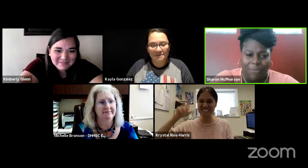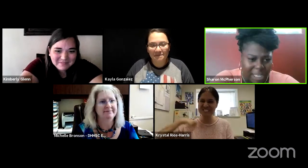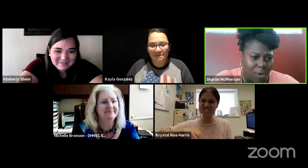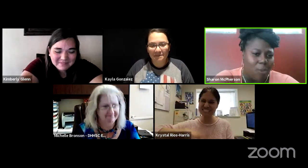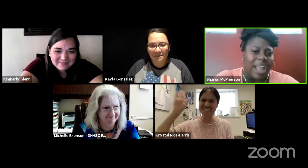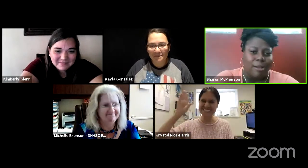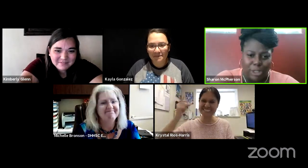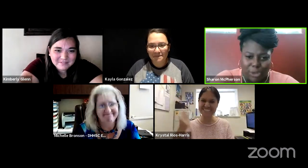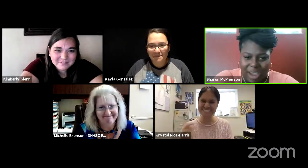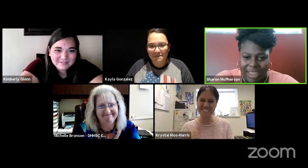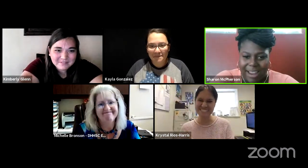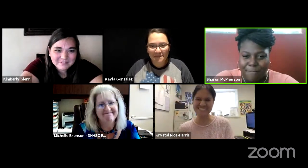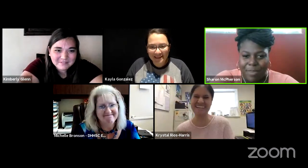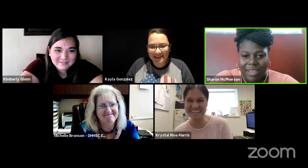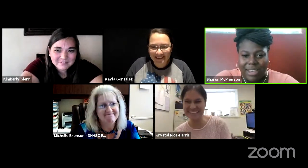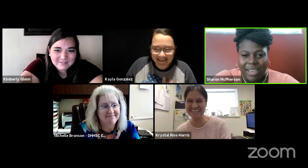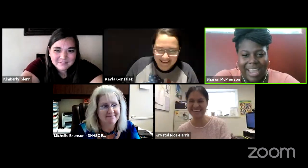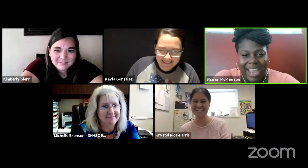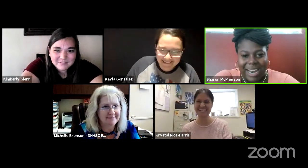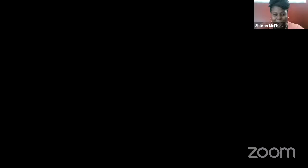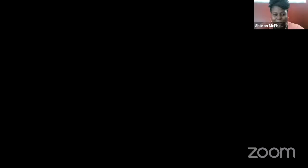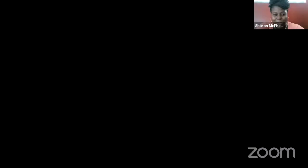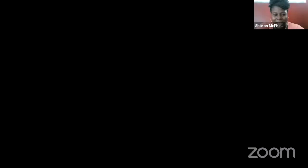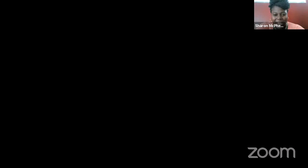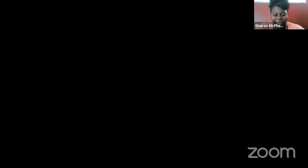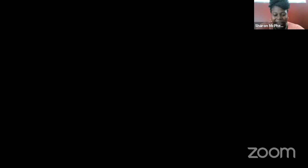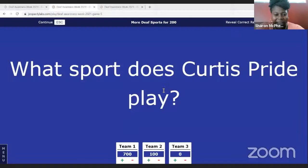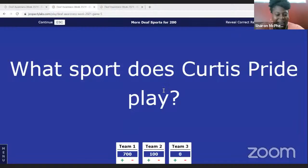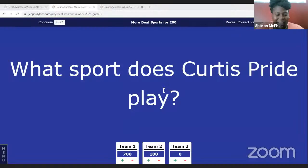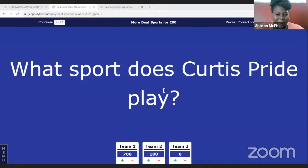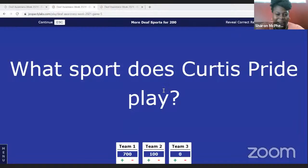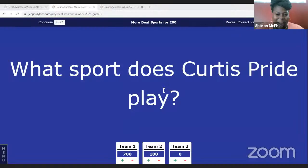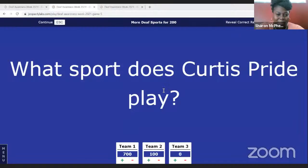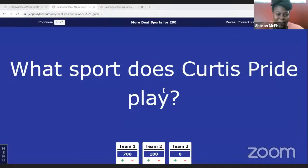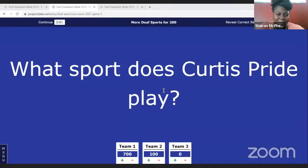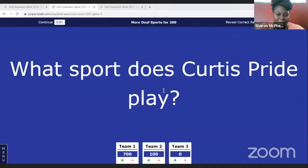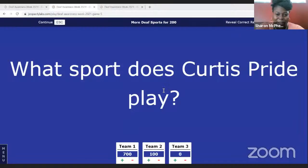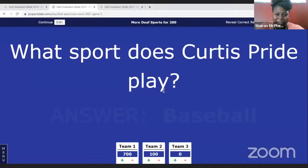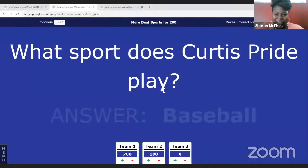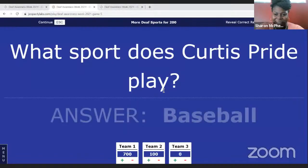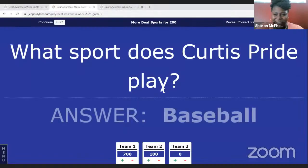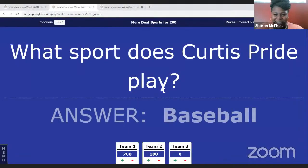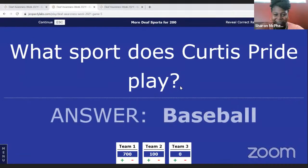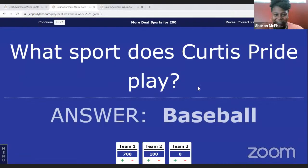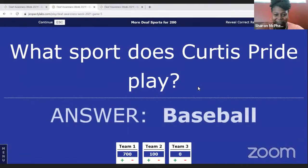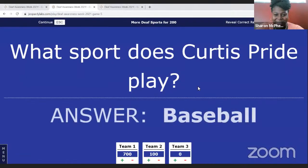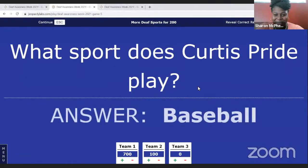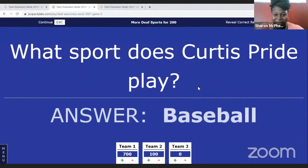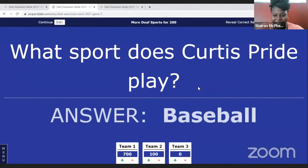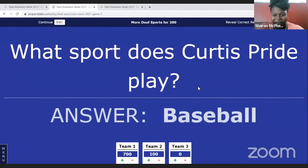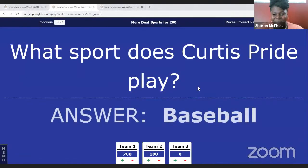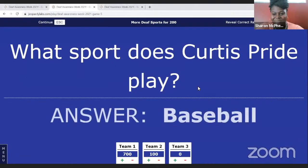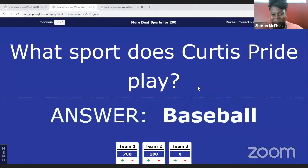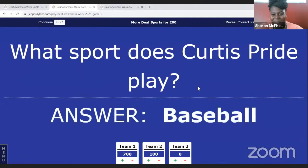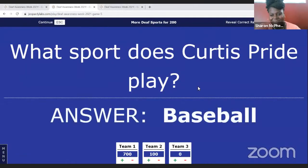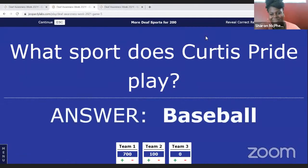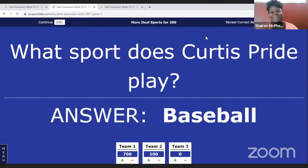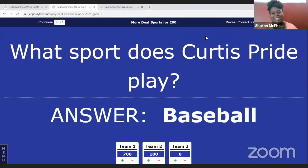try to give baseball whack. I was going to try that. And Crystal's saying Kayla got her hand up there first.